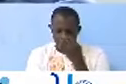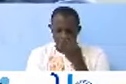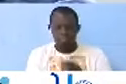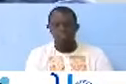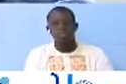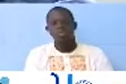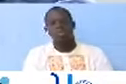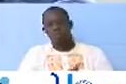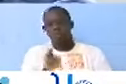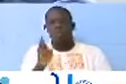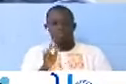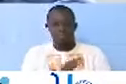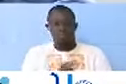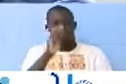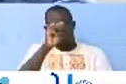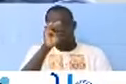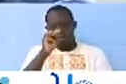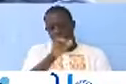We were called.